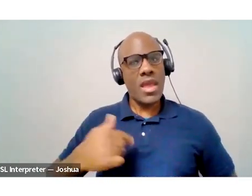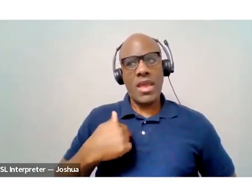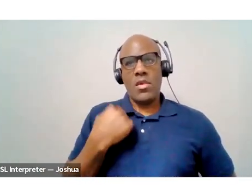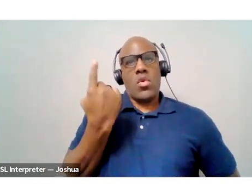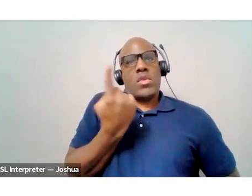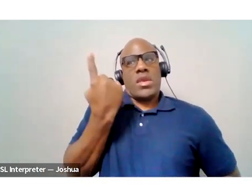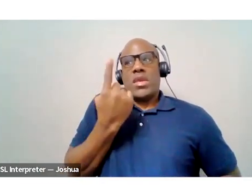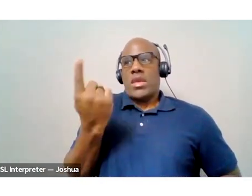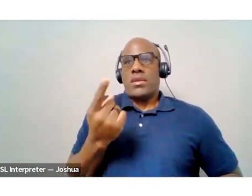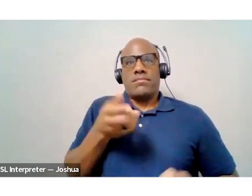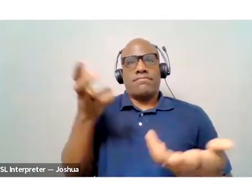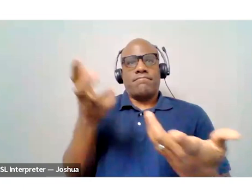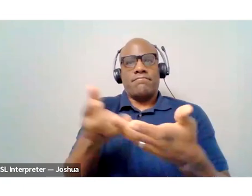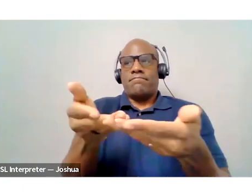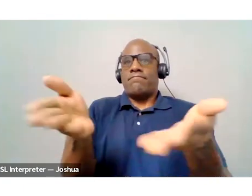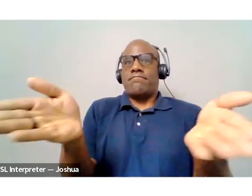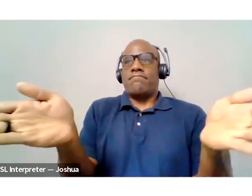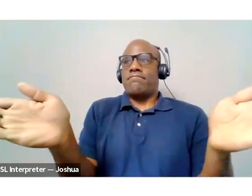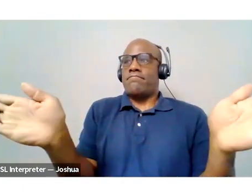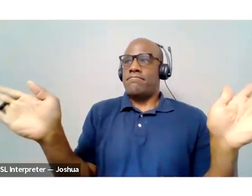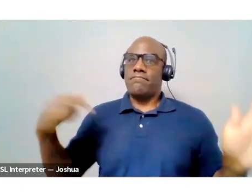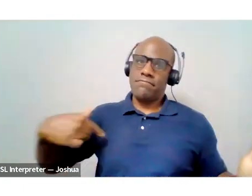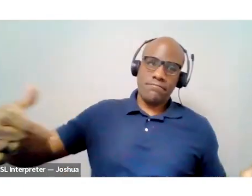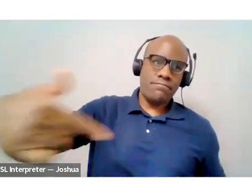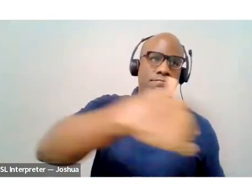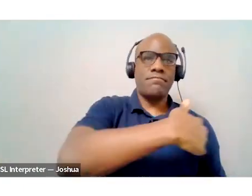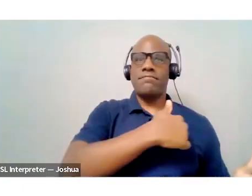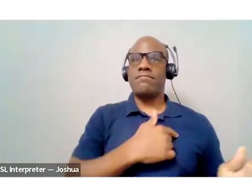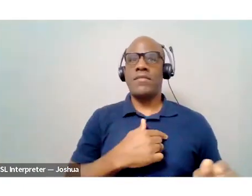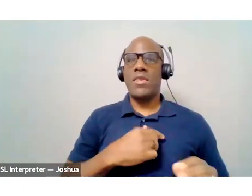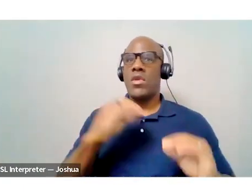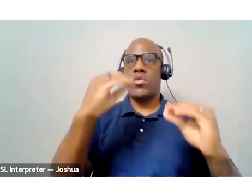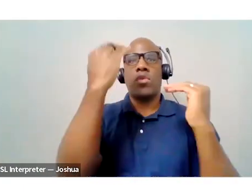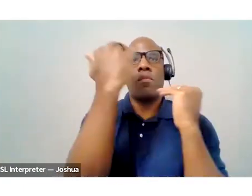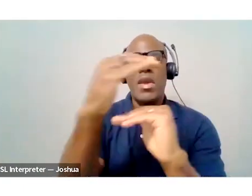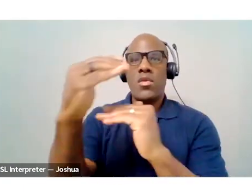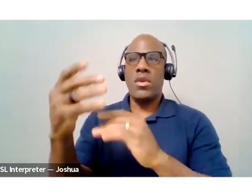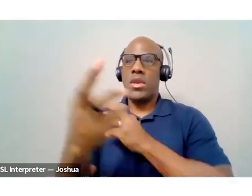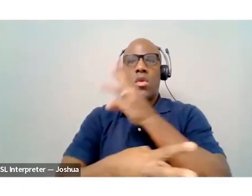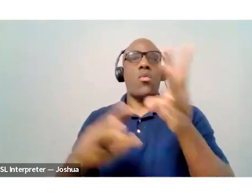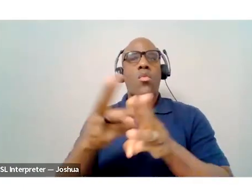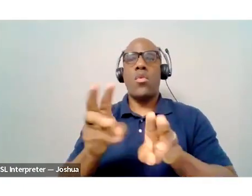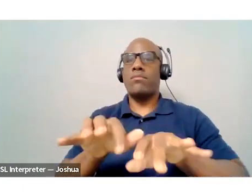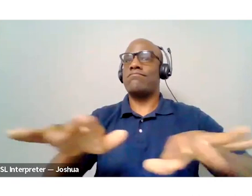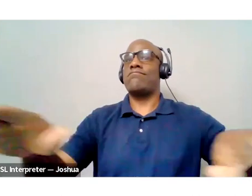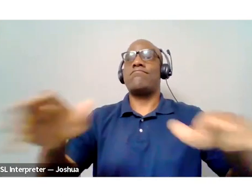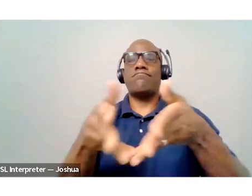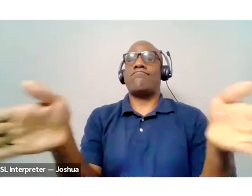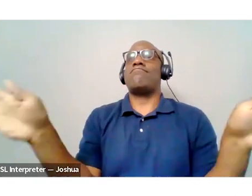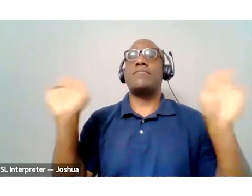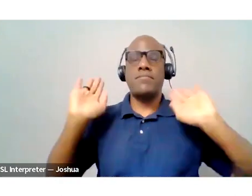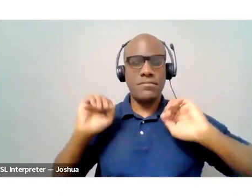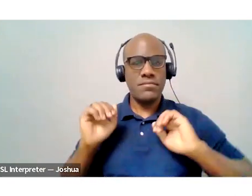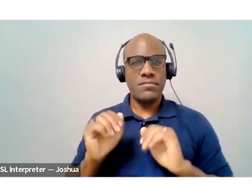non-distinct boundaries. So it's almost like a me and we container